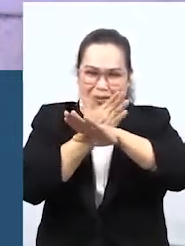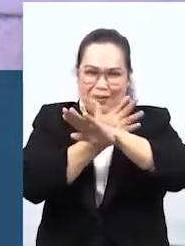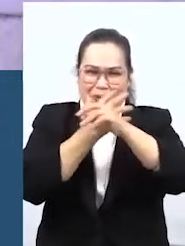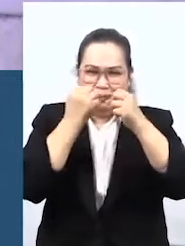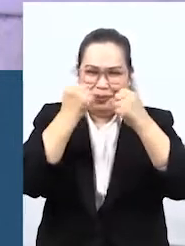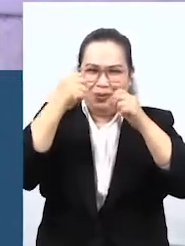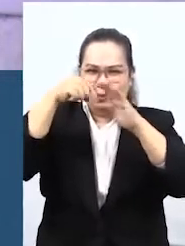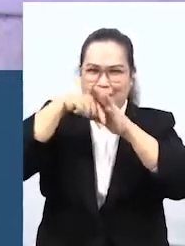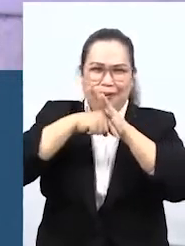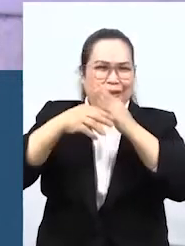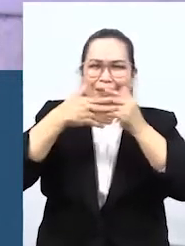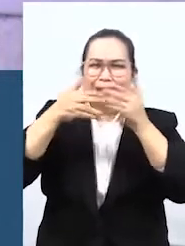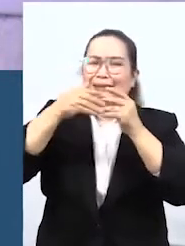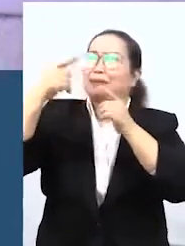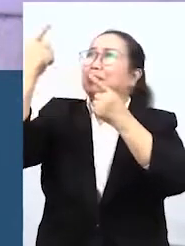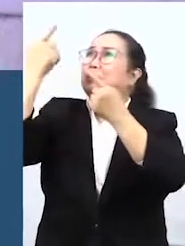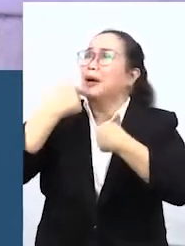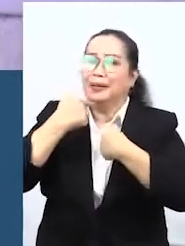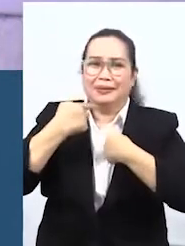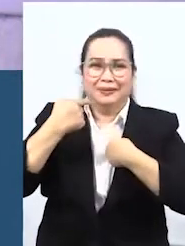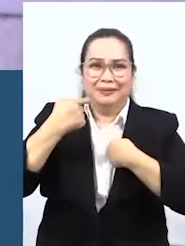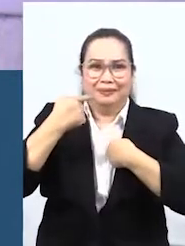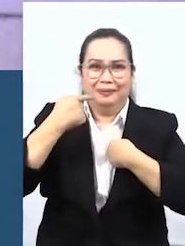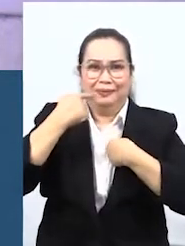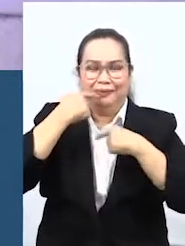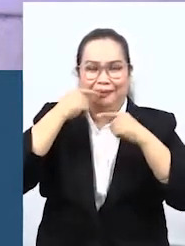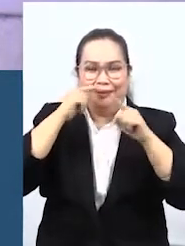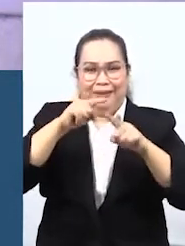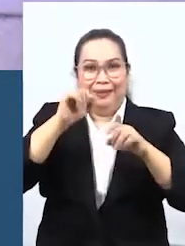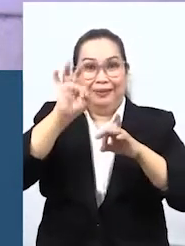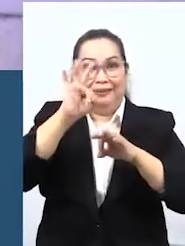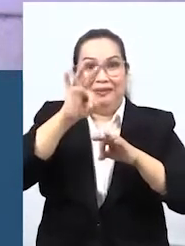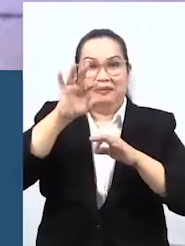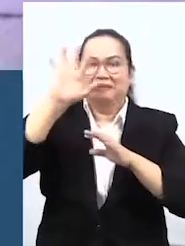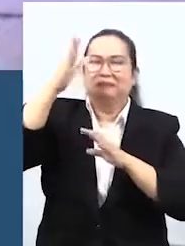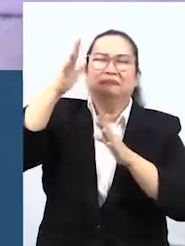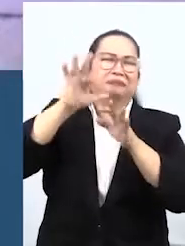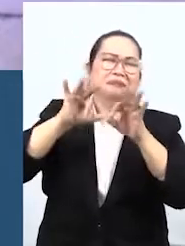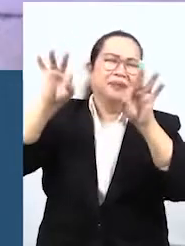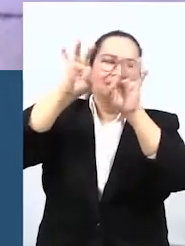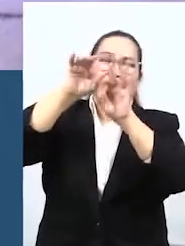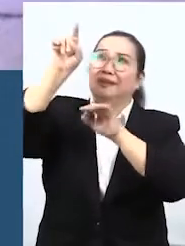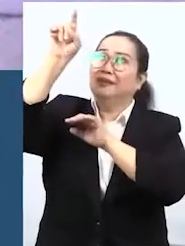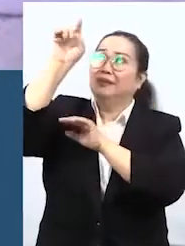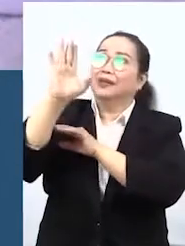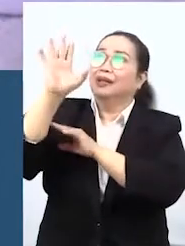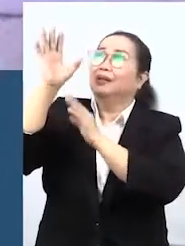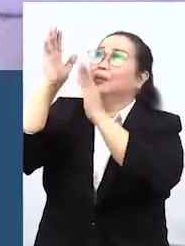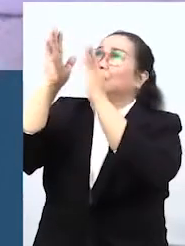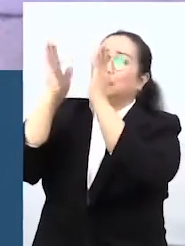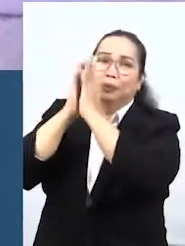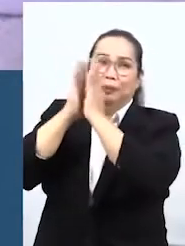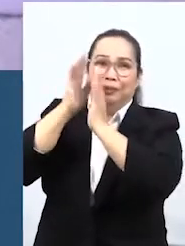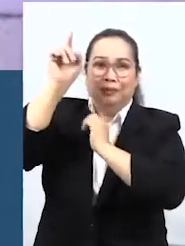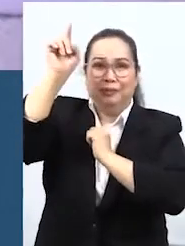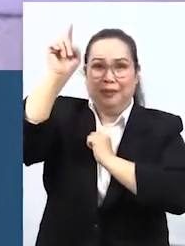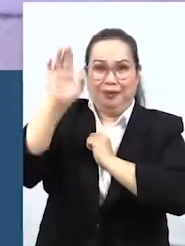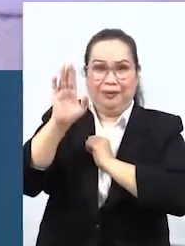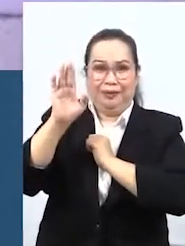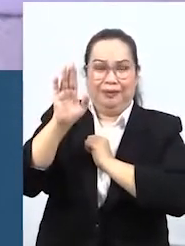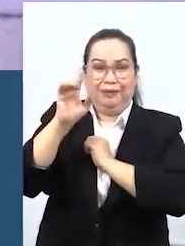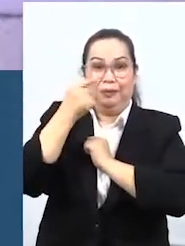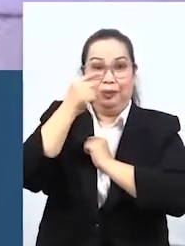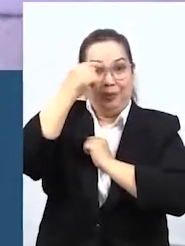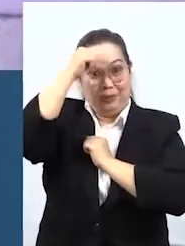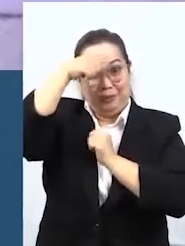regardless of the answers Actually the answers are just sometimes become irrelevant it's the god we call on to Remember The remember